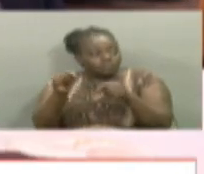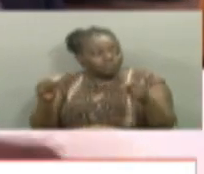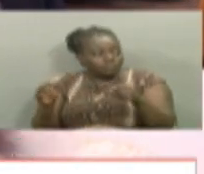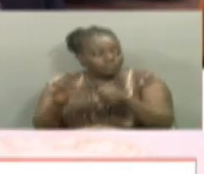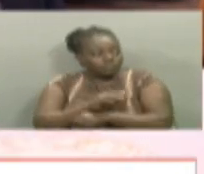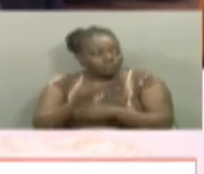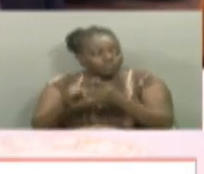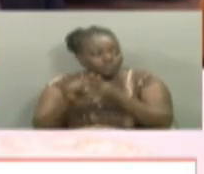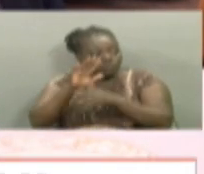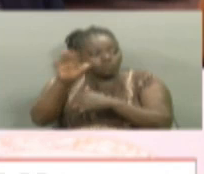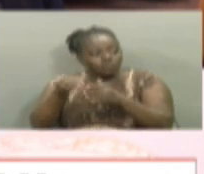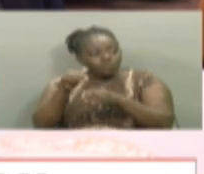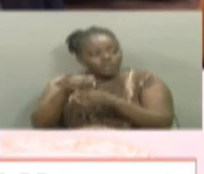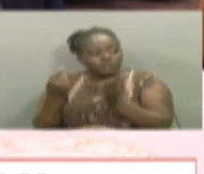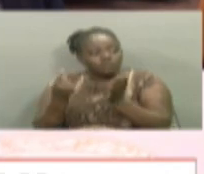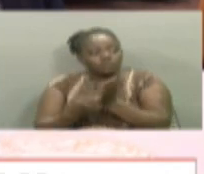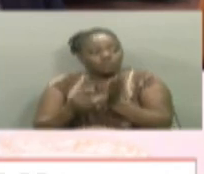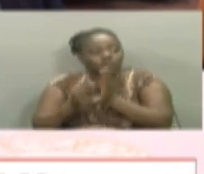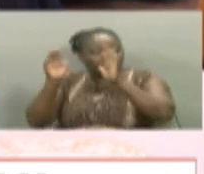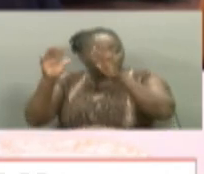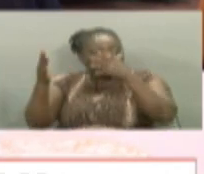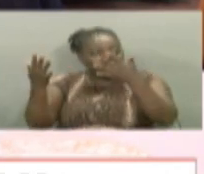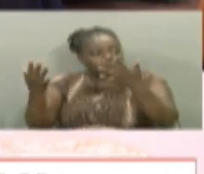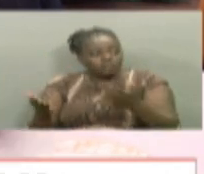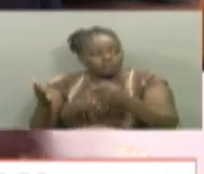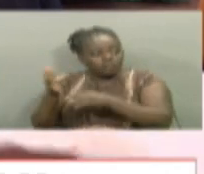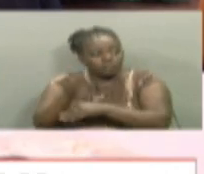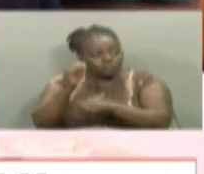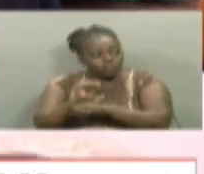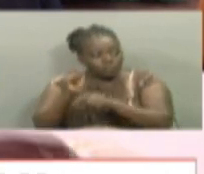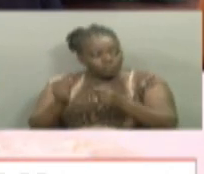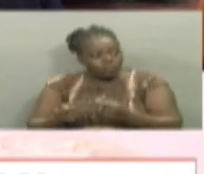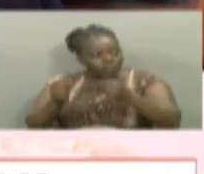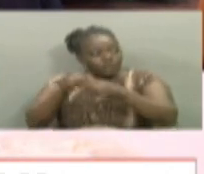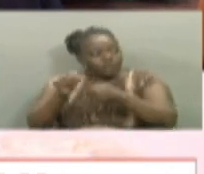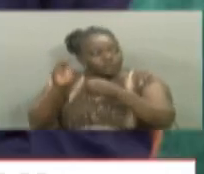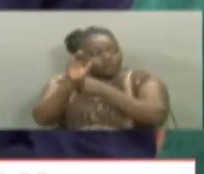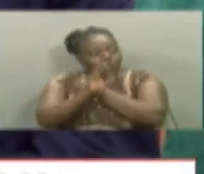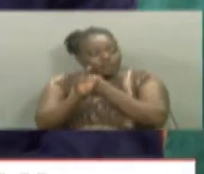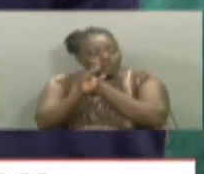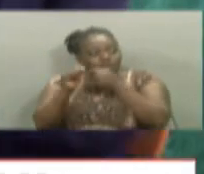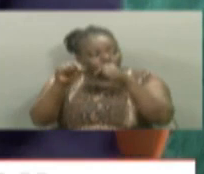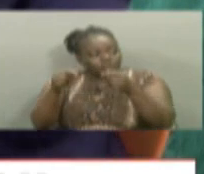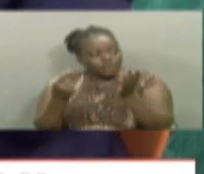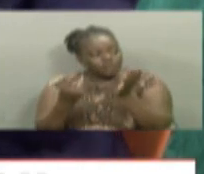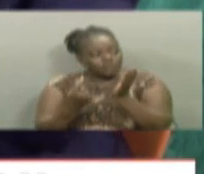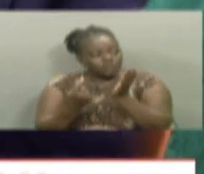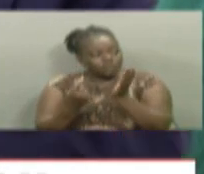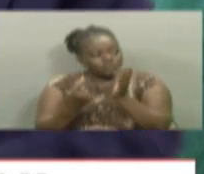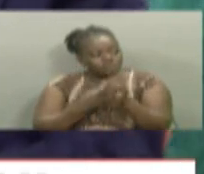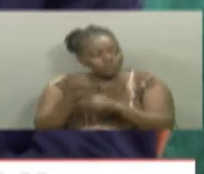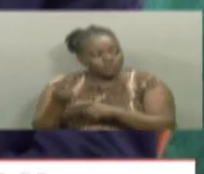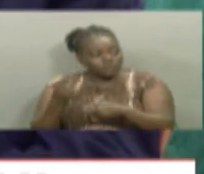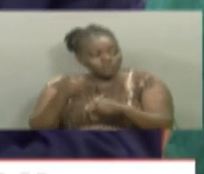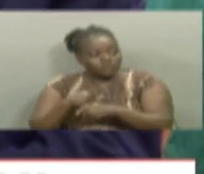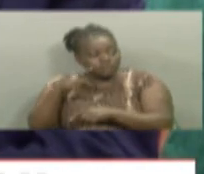olutwala bayinginiya bonna mu ggwanga ng'omukolo gubadde ku kisaawe kya Minisitule y'emirimu n'entambula mu ggwanga wano mu Kampala. Agambye nti buli lwagenda mu